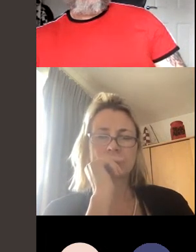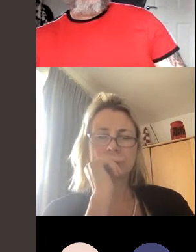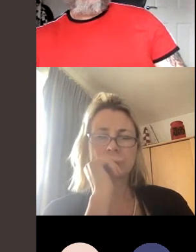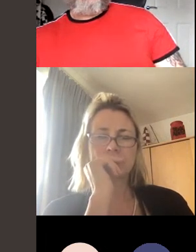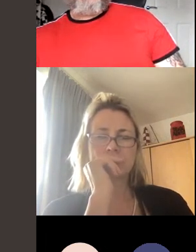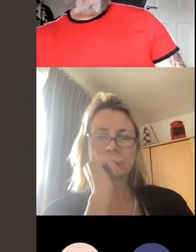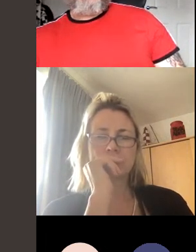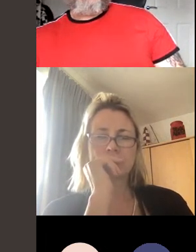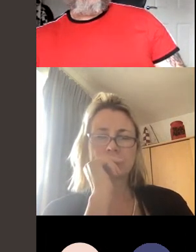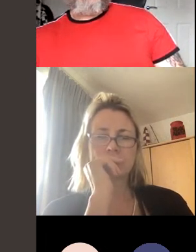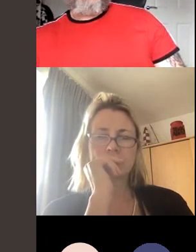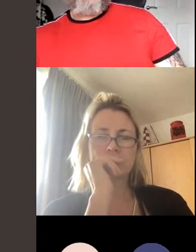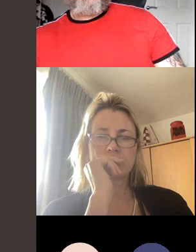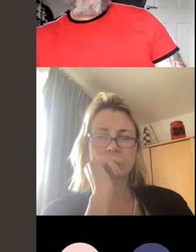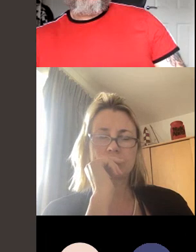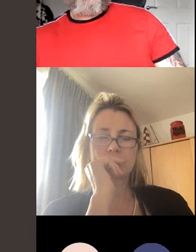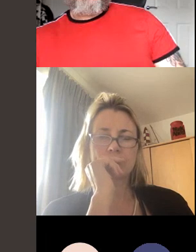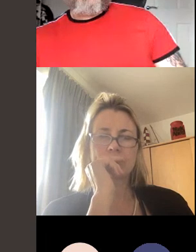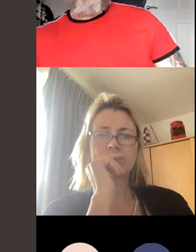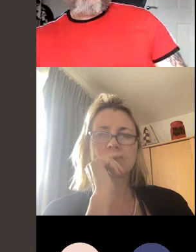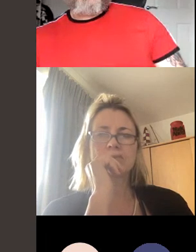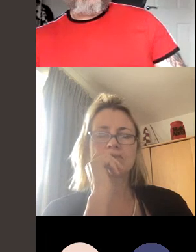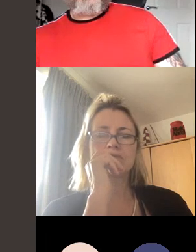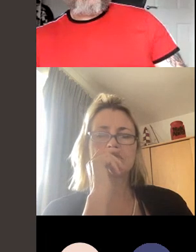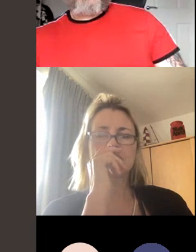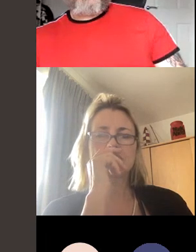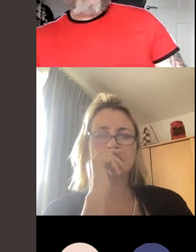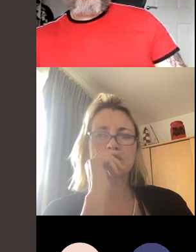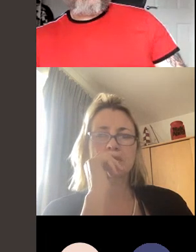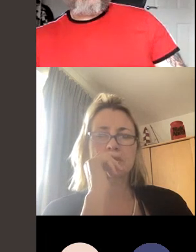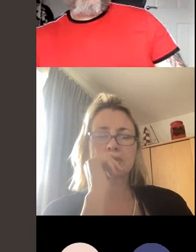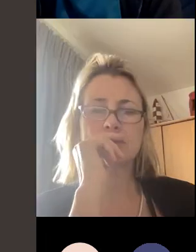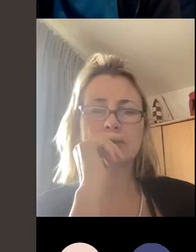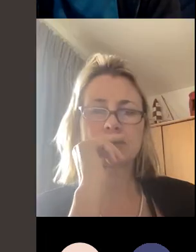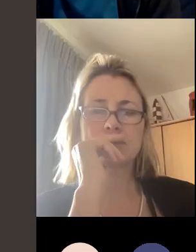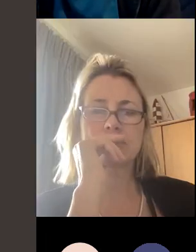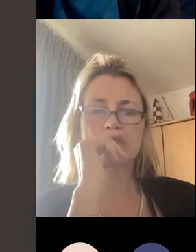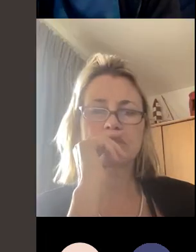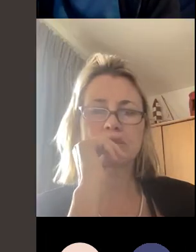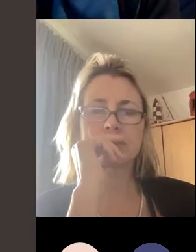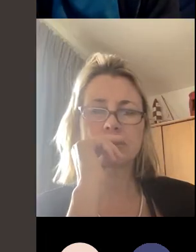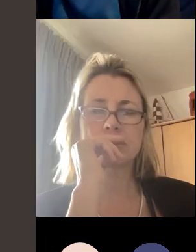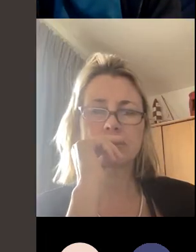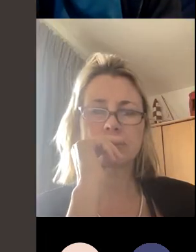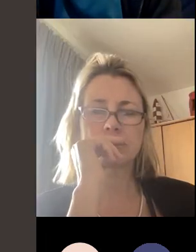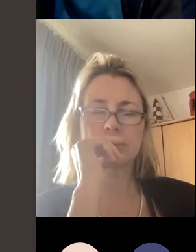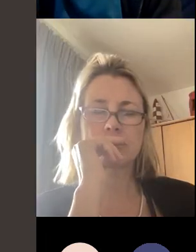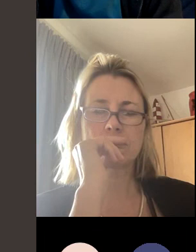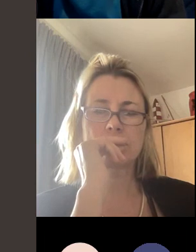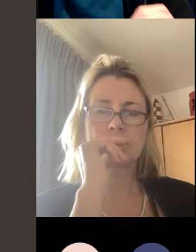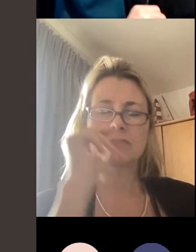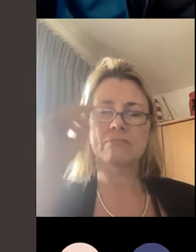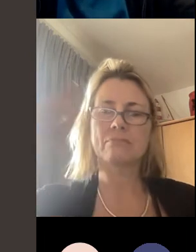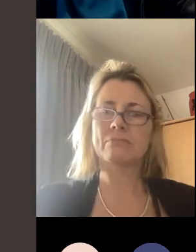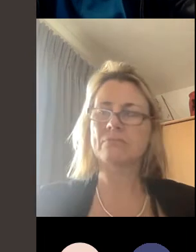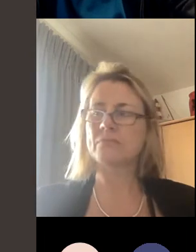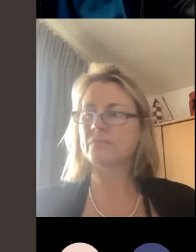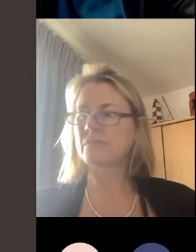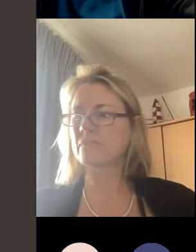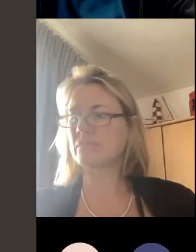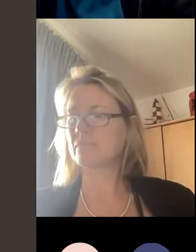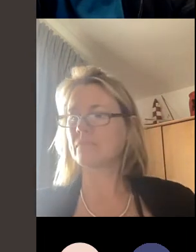there. I thought YouTube was particularly interesting. That came up a couple of times, and it seemed it's a